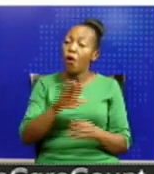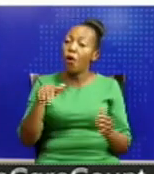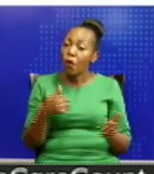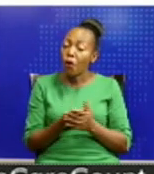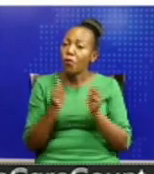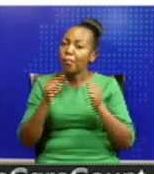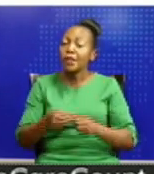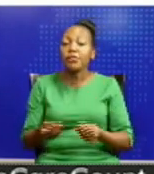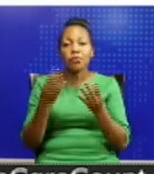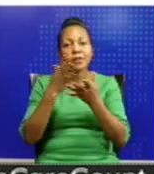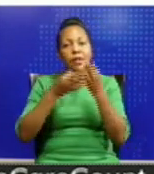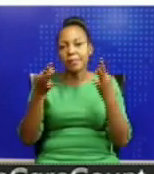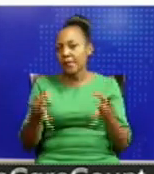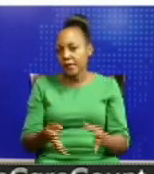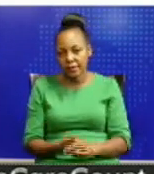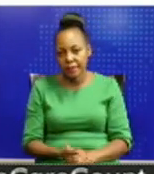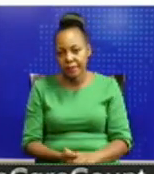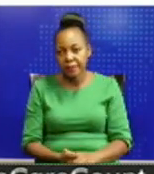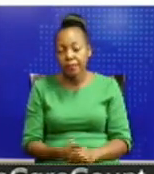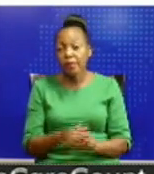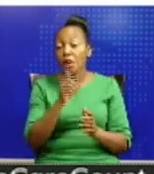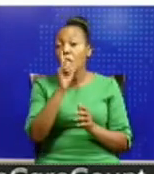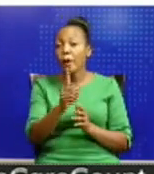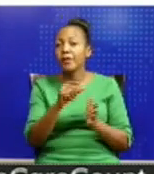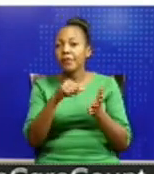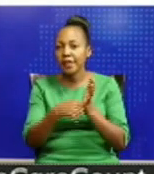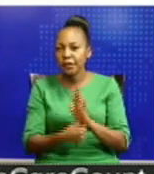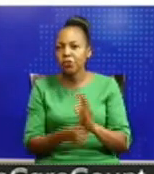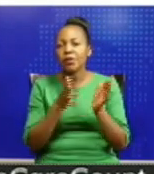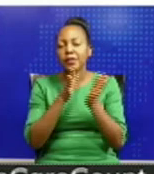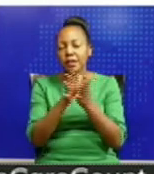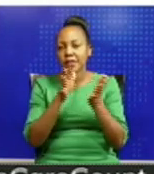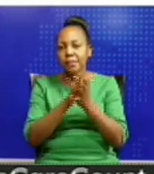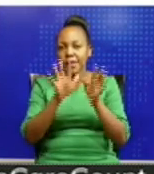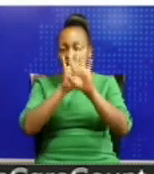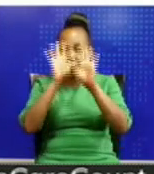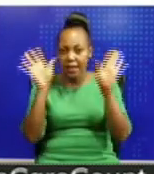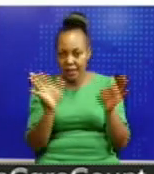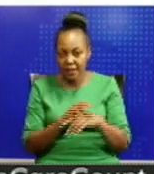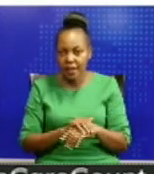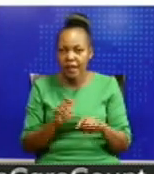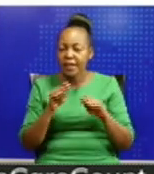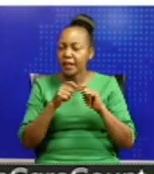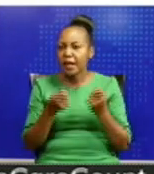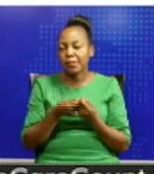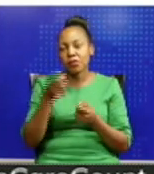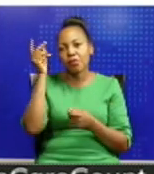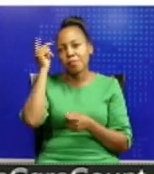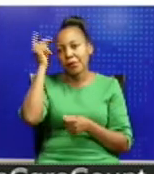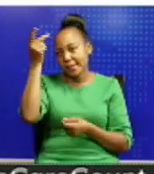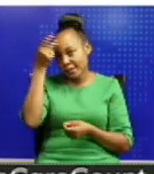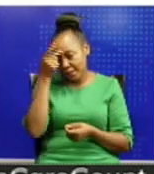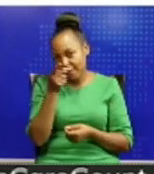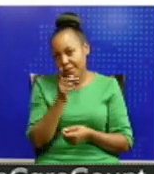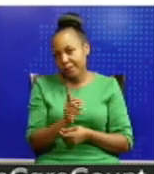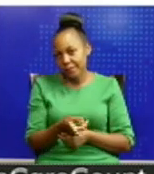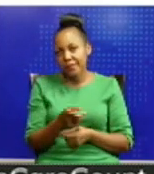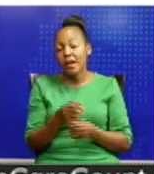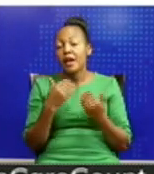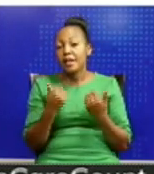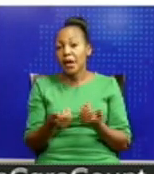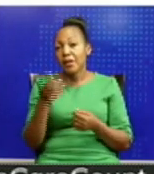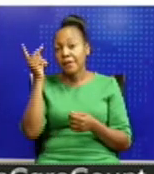do something. And one of the issues I want to point out is in terms of policy.